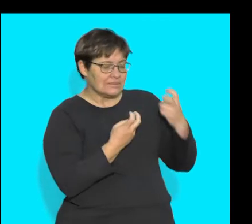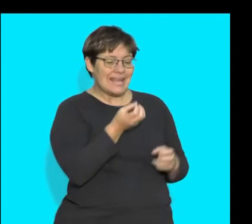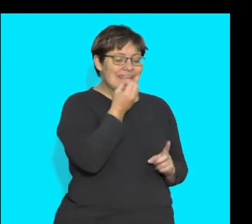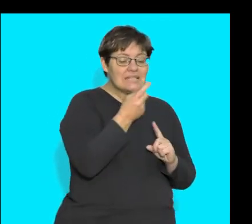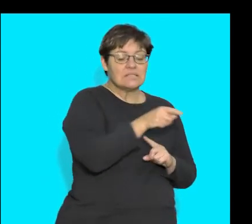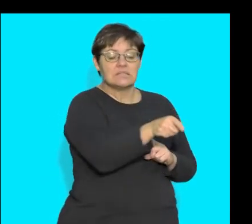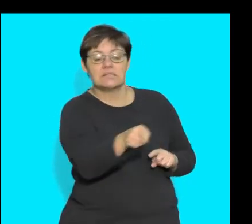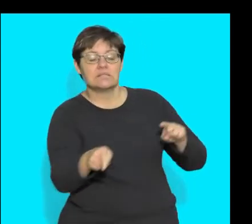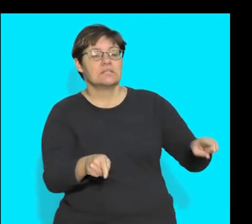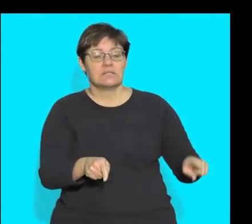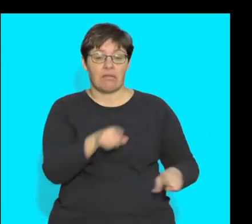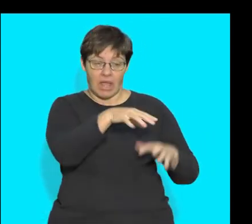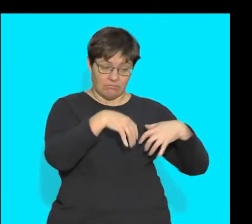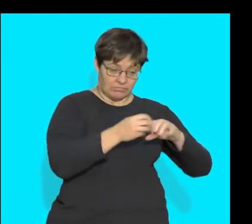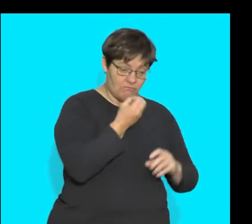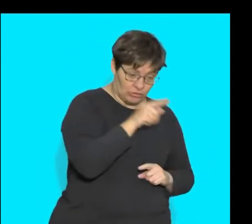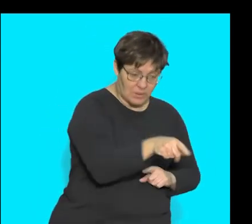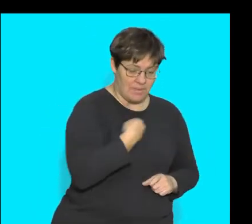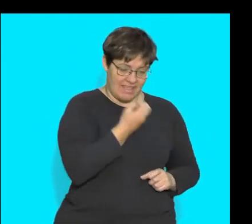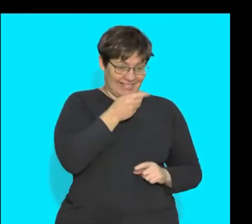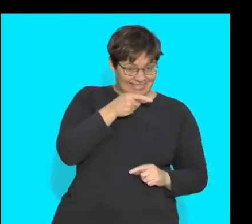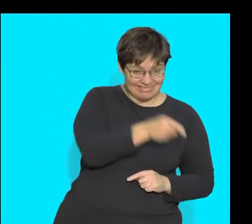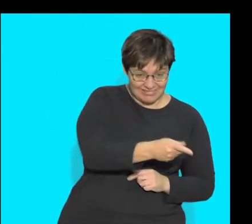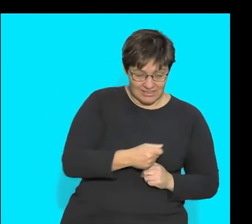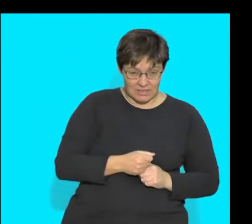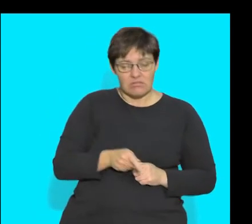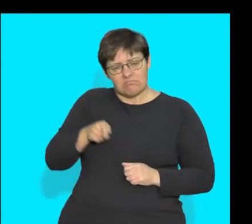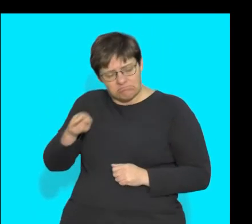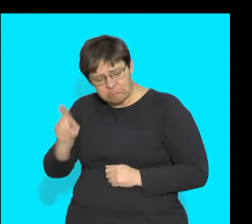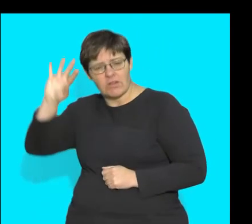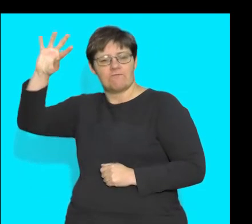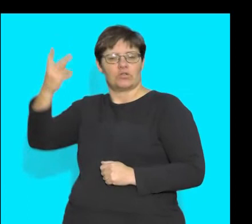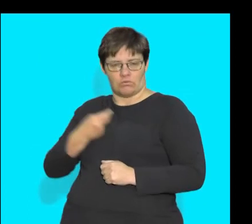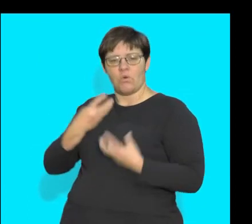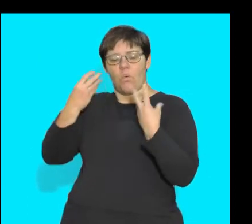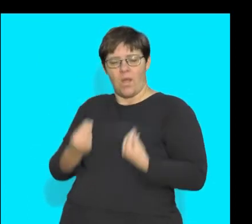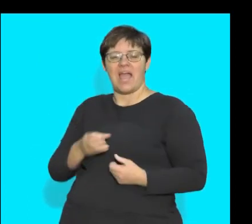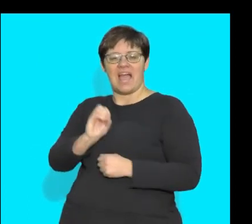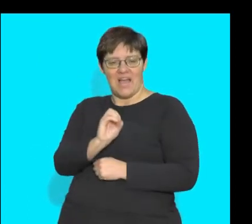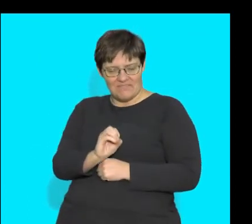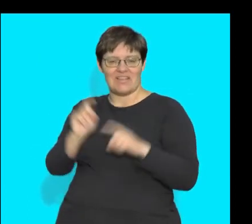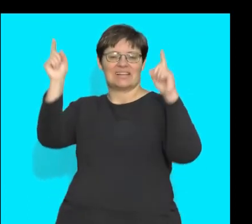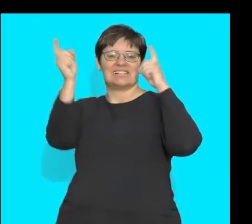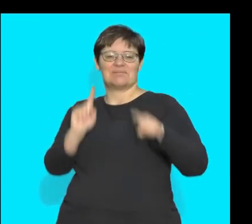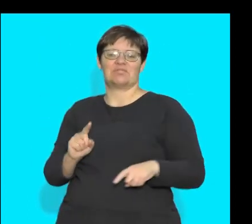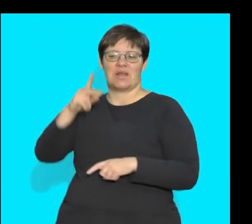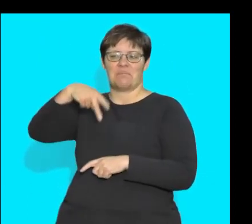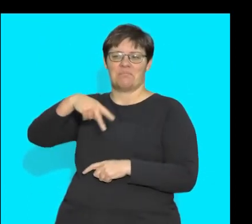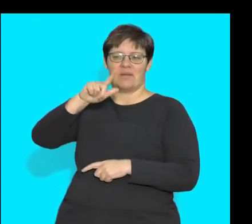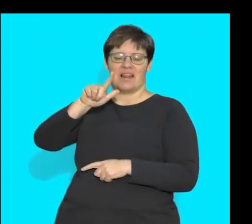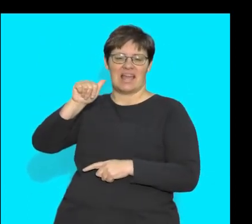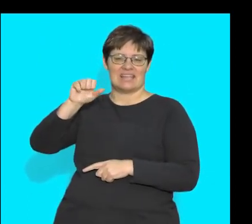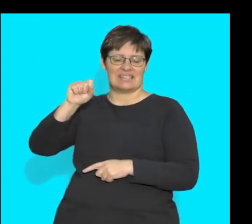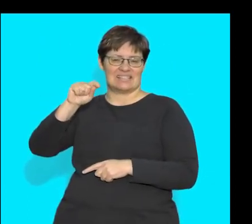heterotrophs, we need to eat. Plants can photosynthesize because they have got this very special